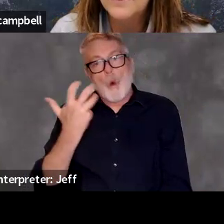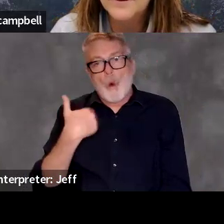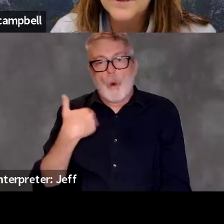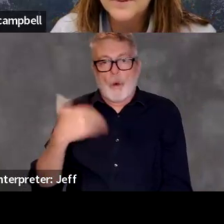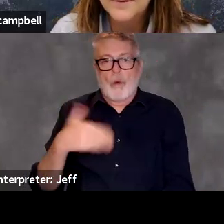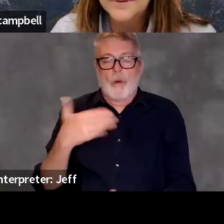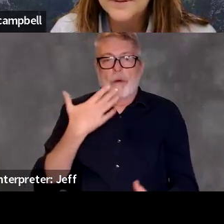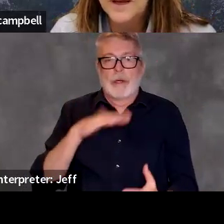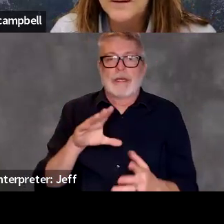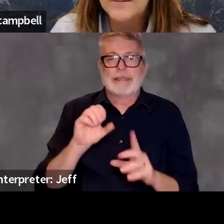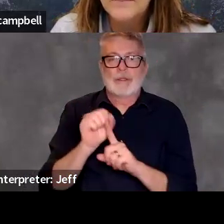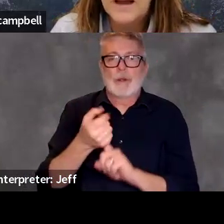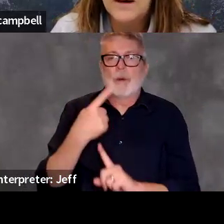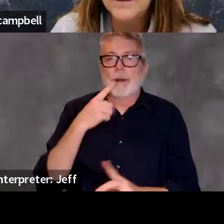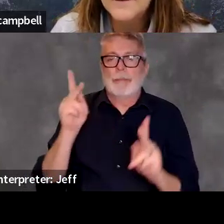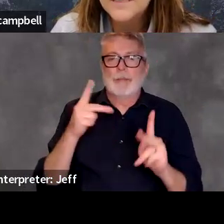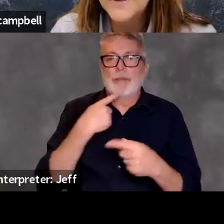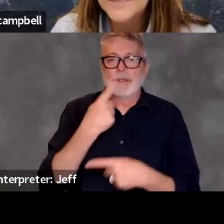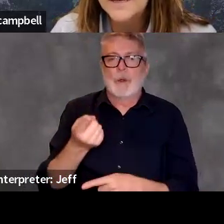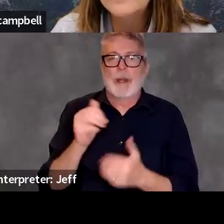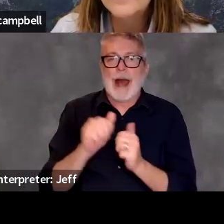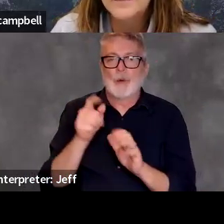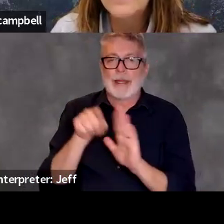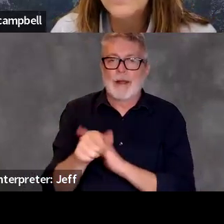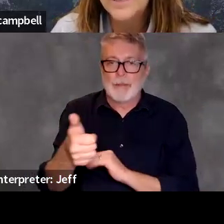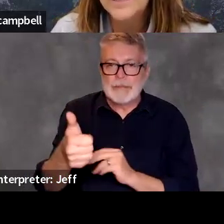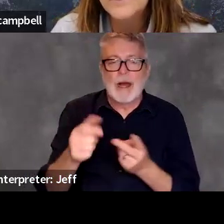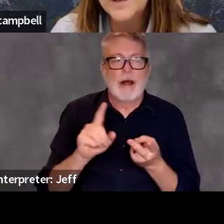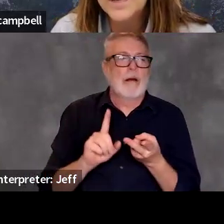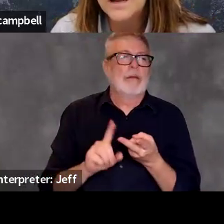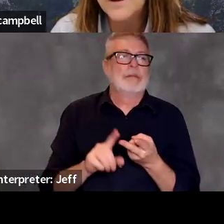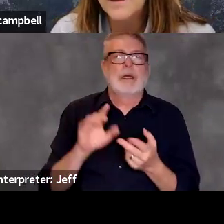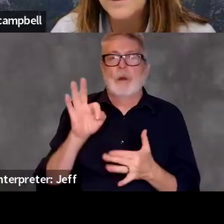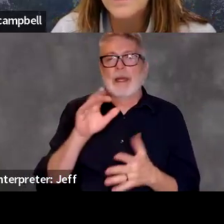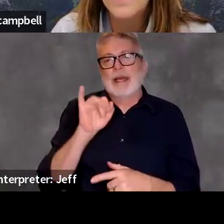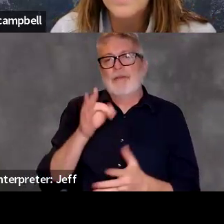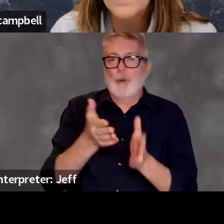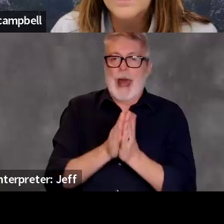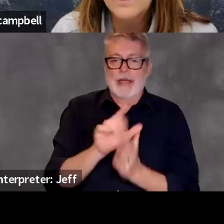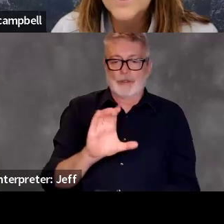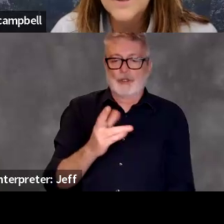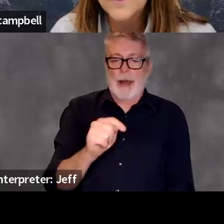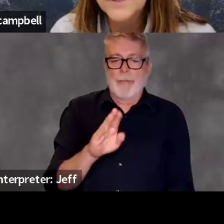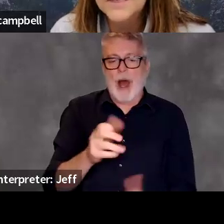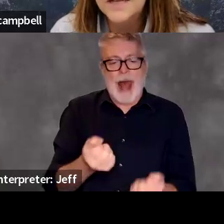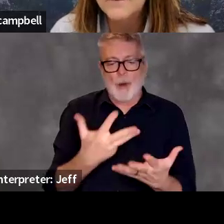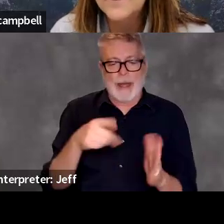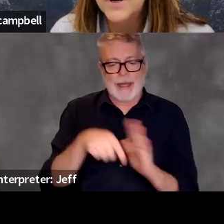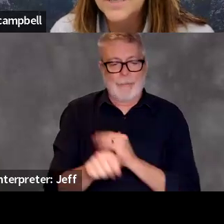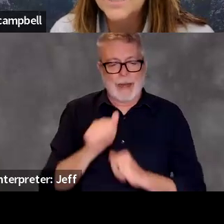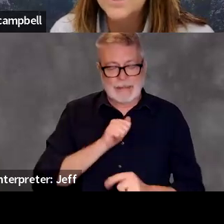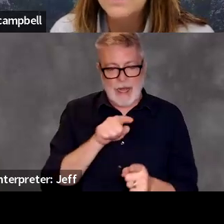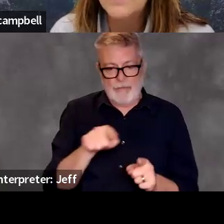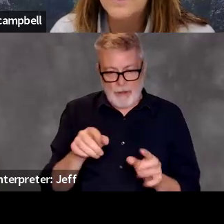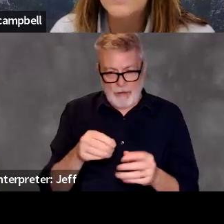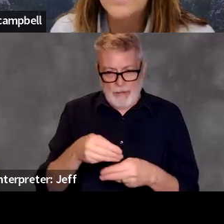where people were told how to commit suicide when asked by a chatbot. And also the Senate was